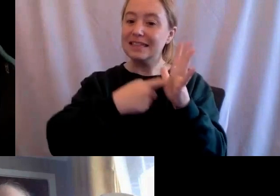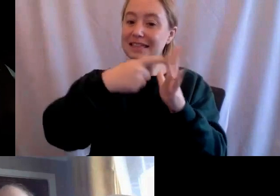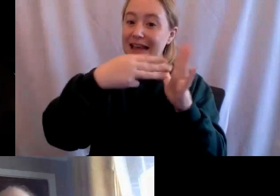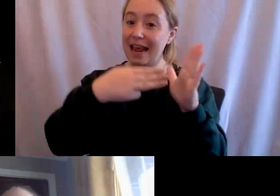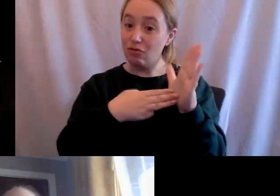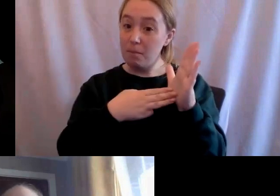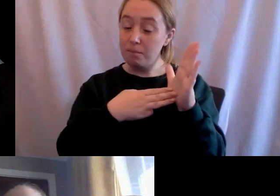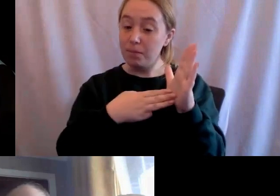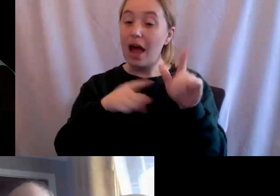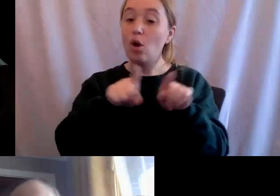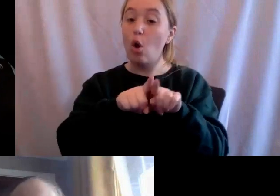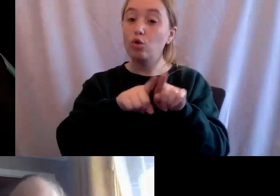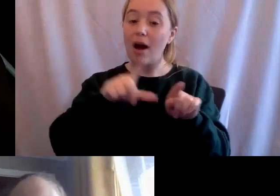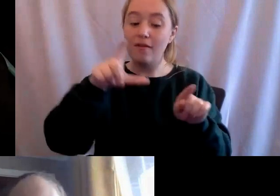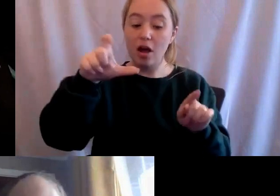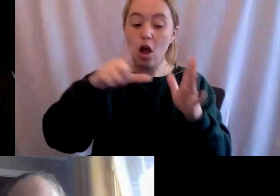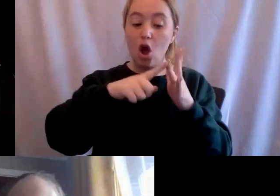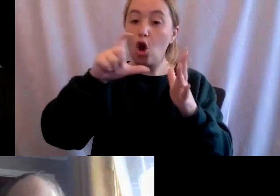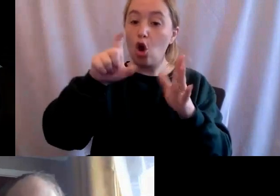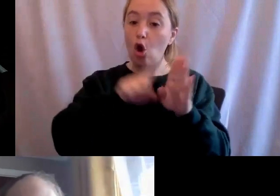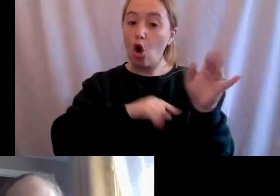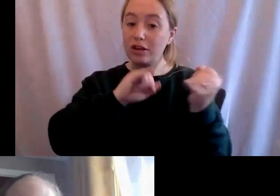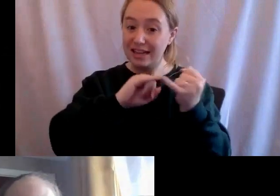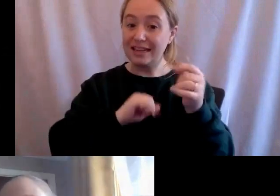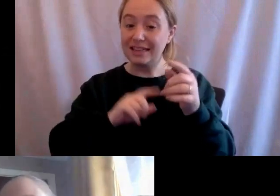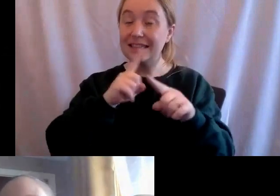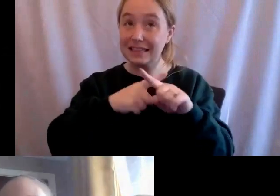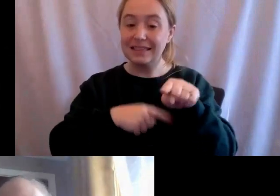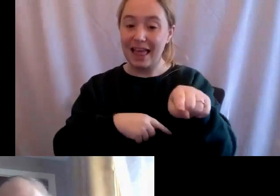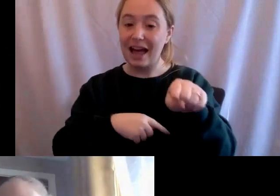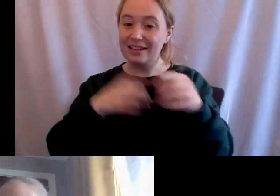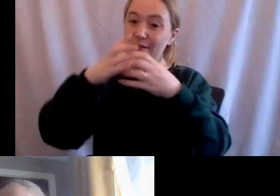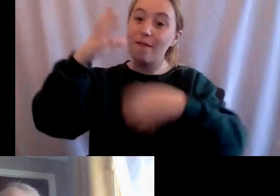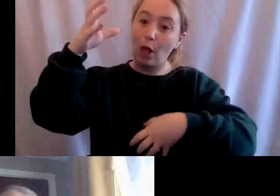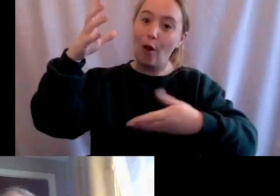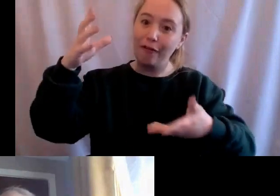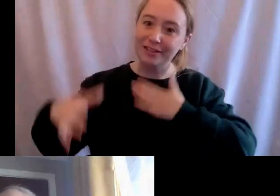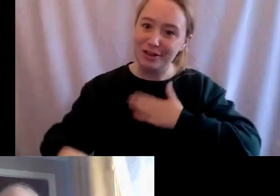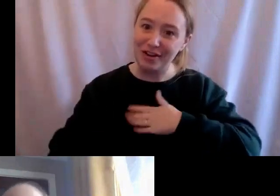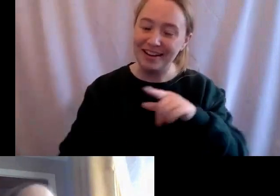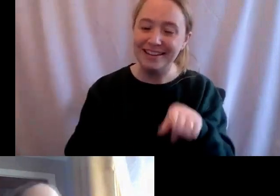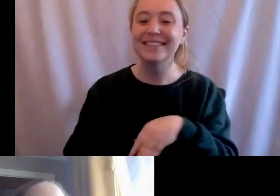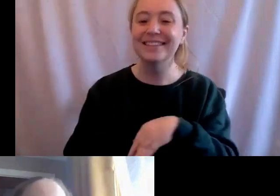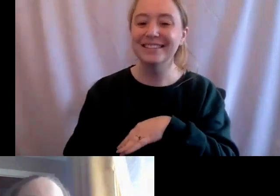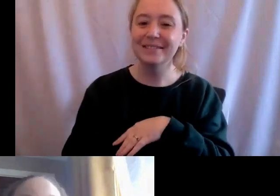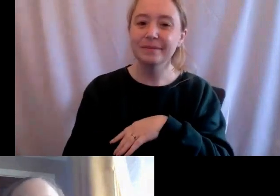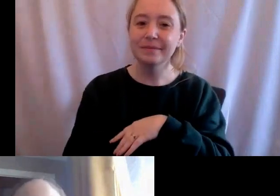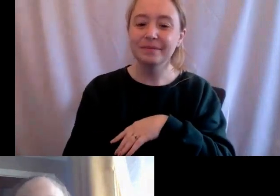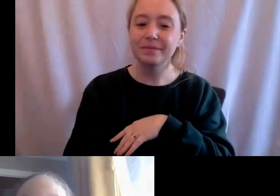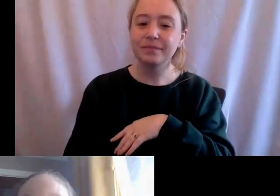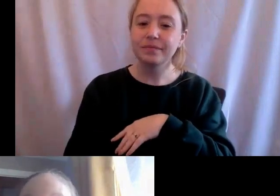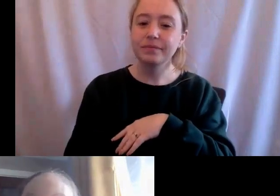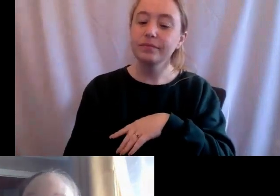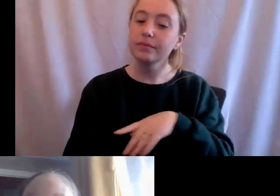fallen off. That's the little bit here. It's in 2 parts. I'm so sorry about this, guys. When we have a